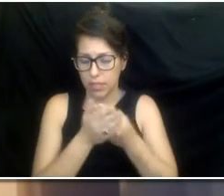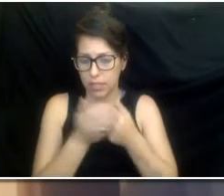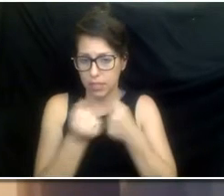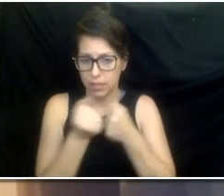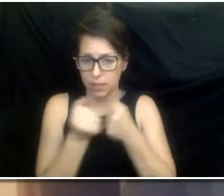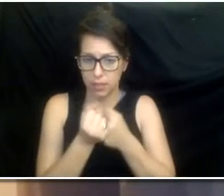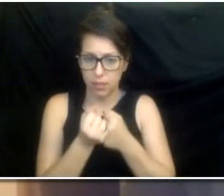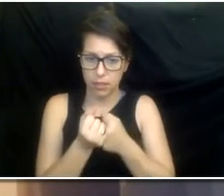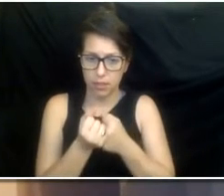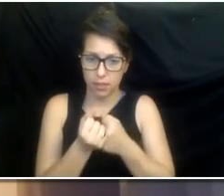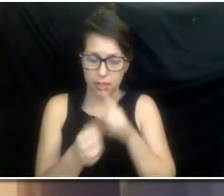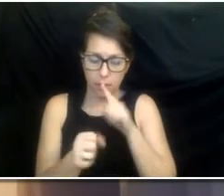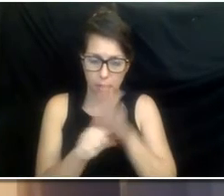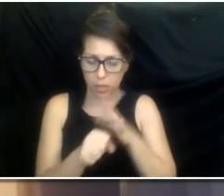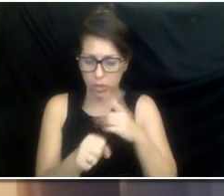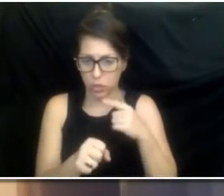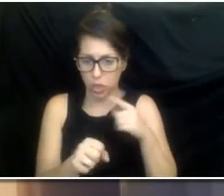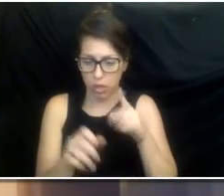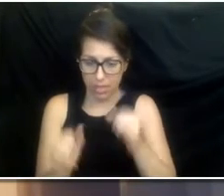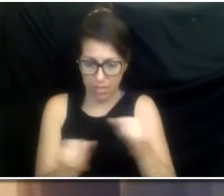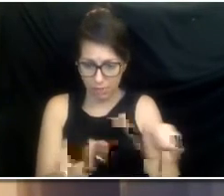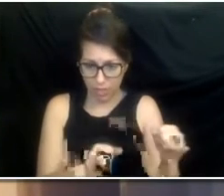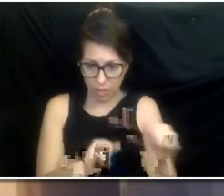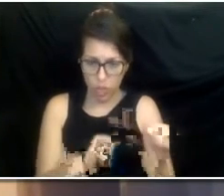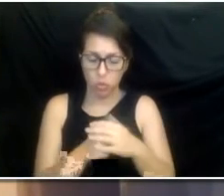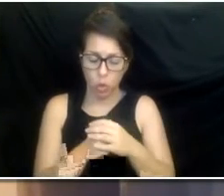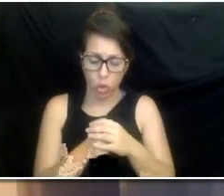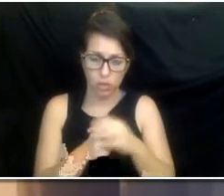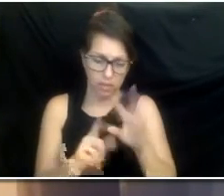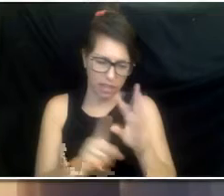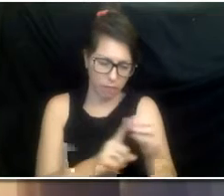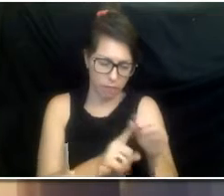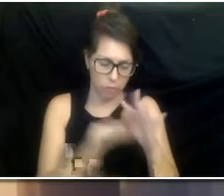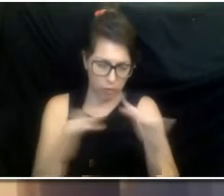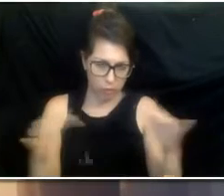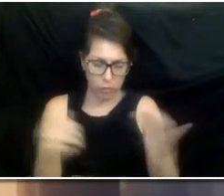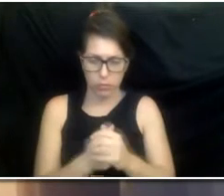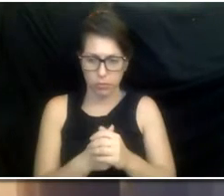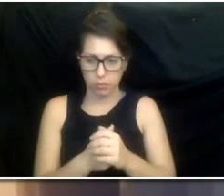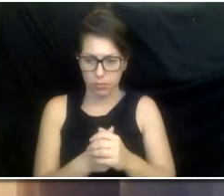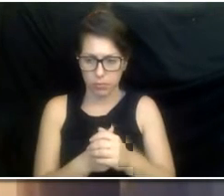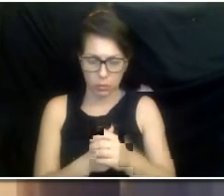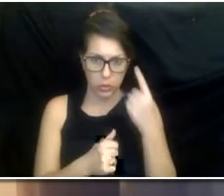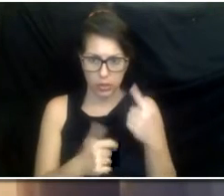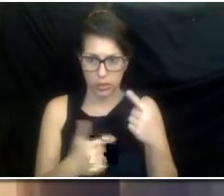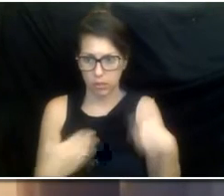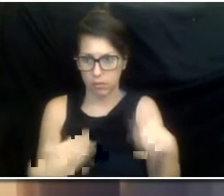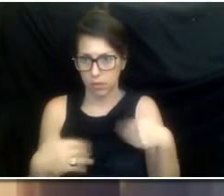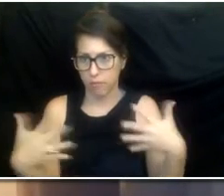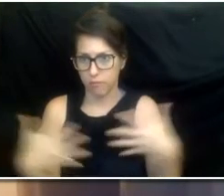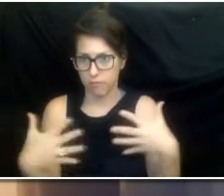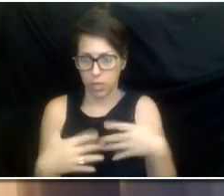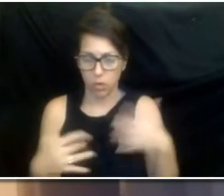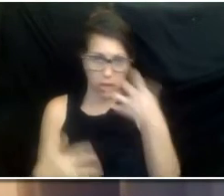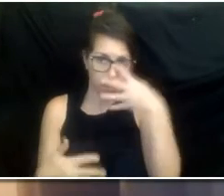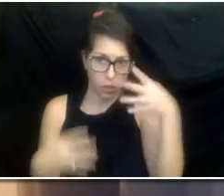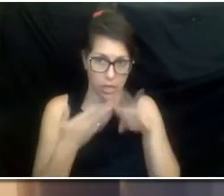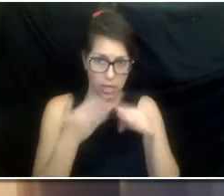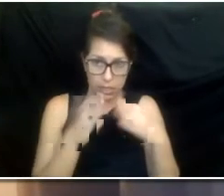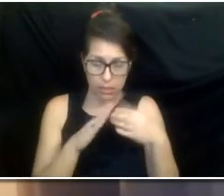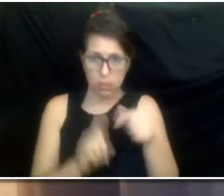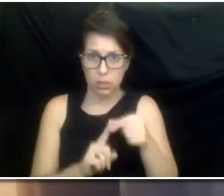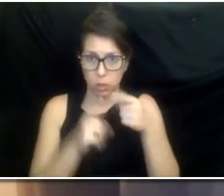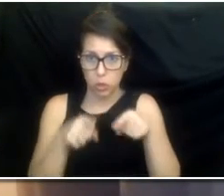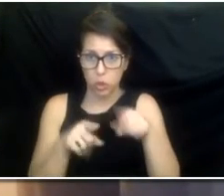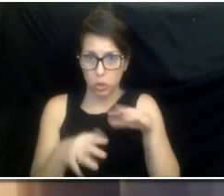dub that specialize in responding to New New Yorkers no matter where they were born the dove initiative has always been important but in